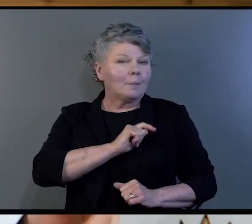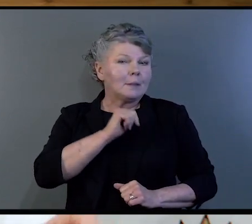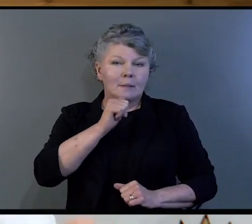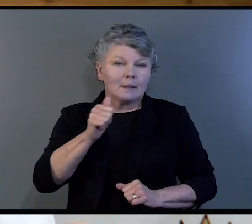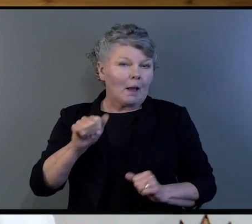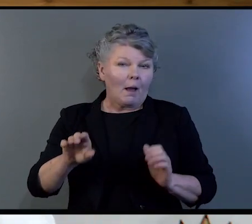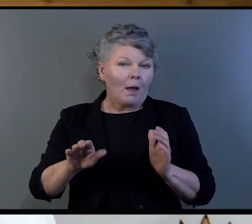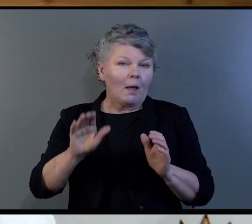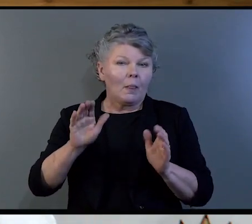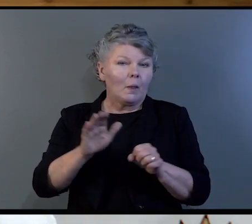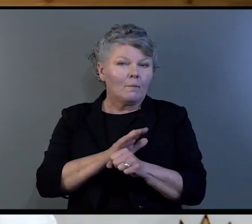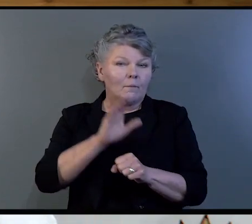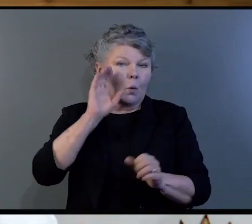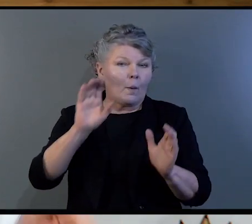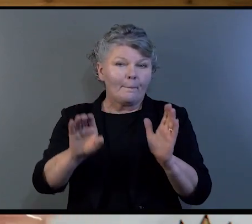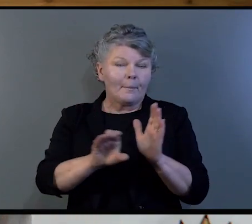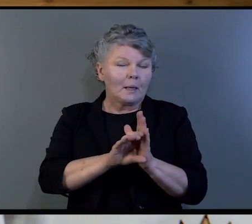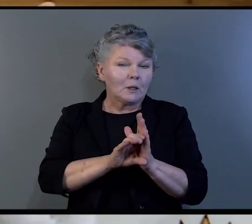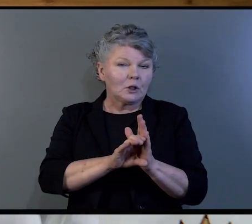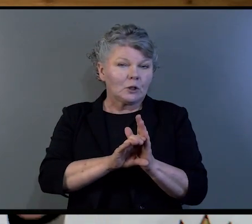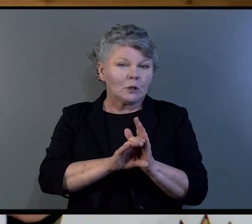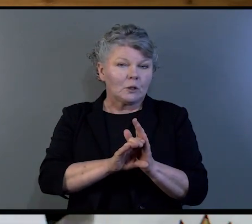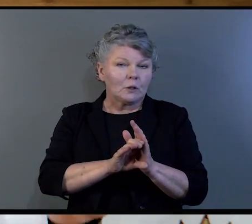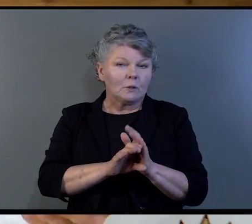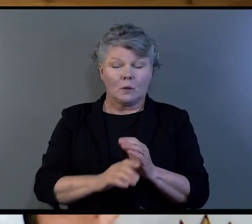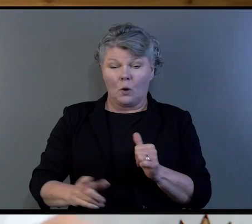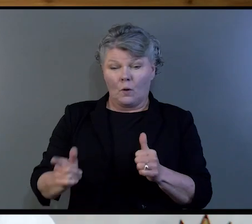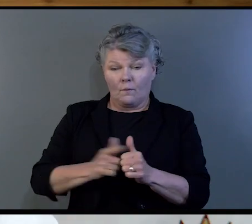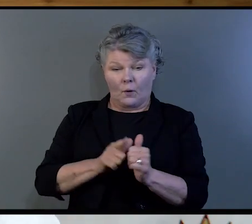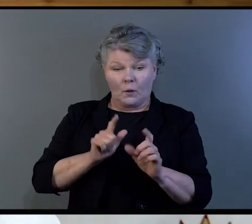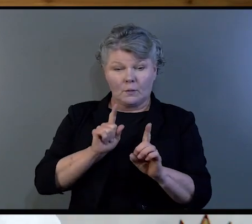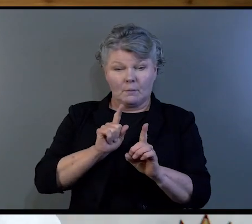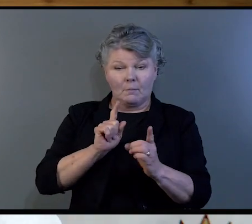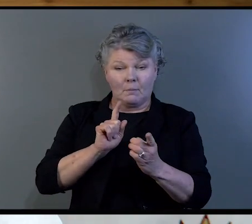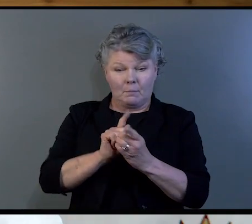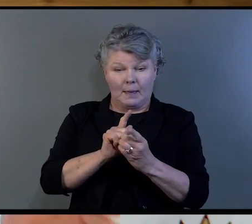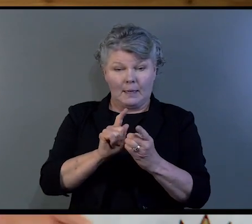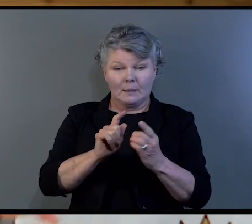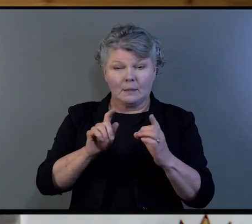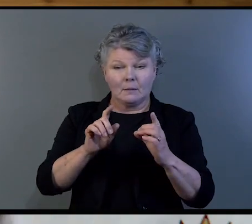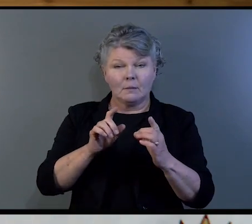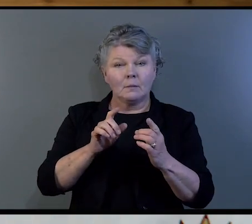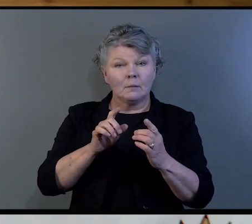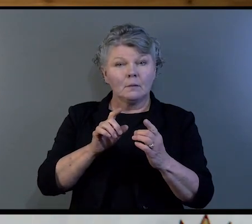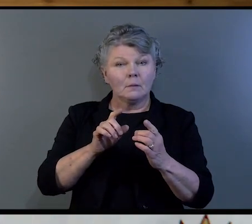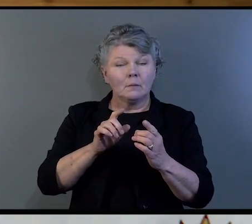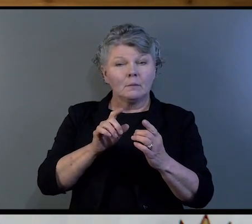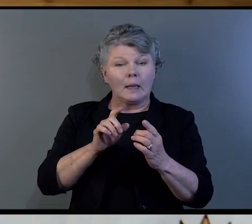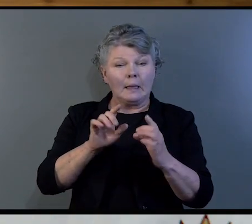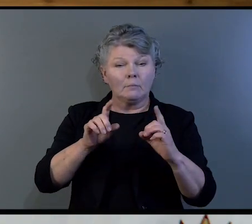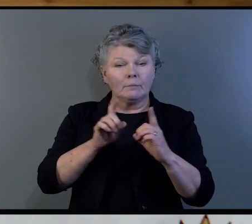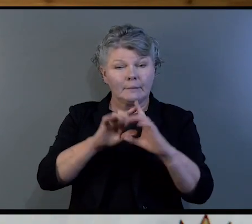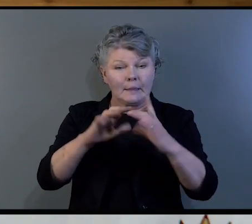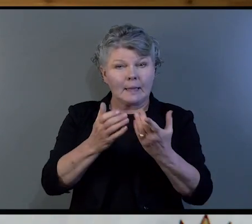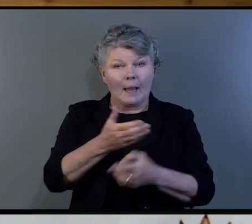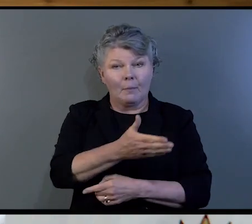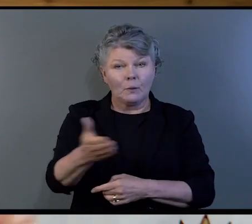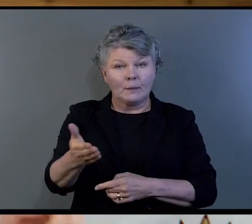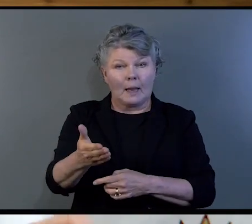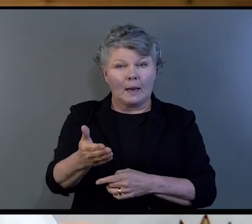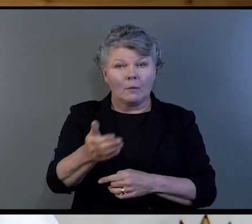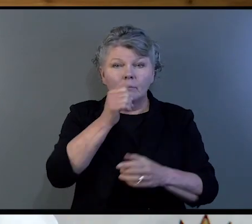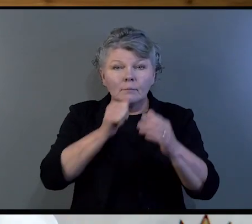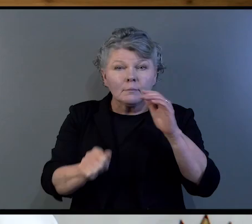whole picture. When we first meet the disciples in today's reading, we find them huddled behind locked doors on